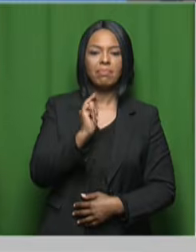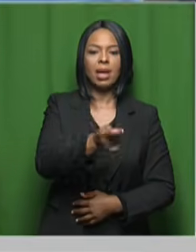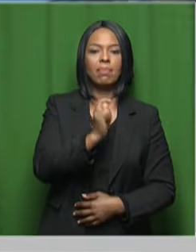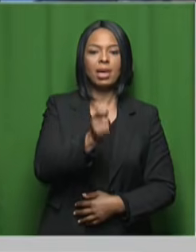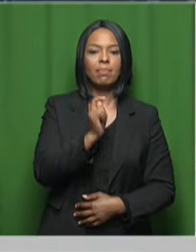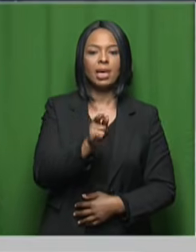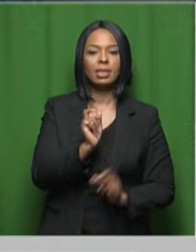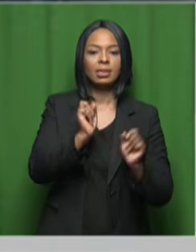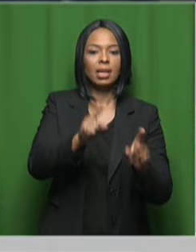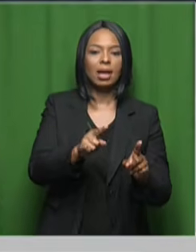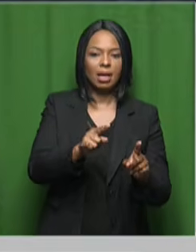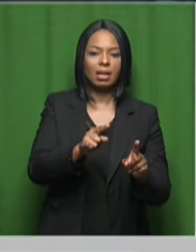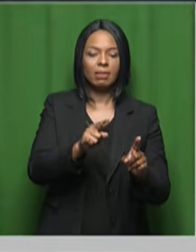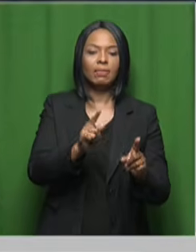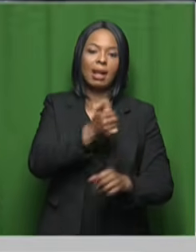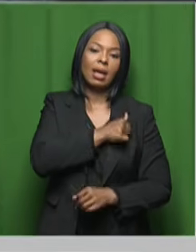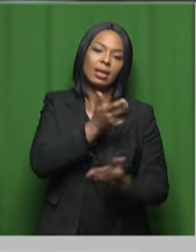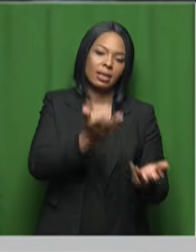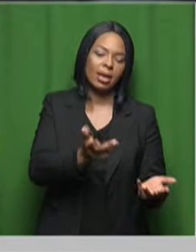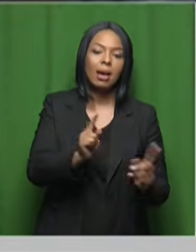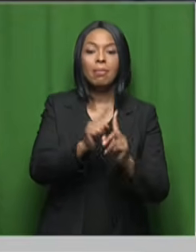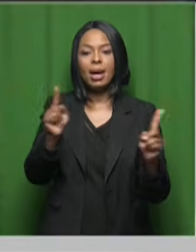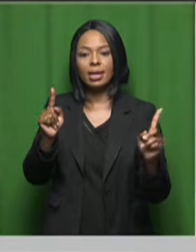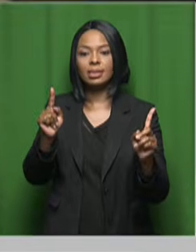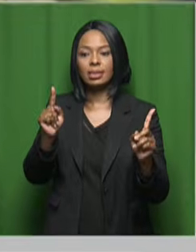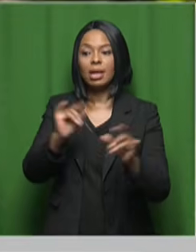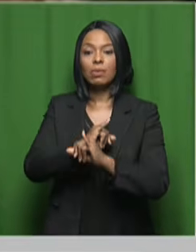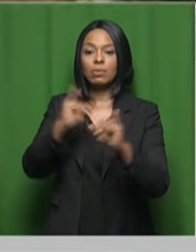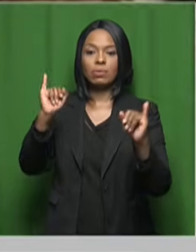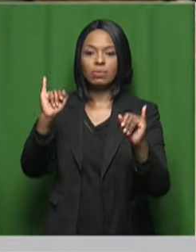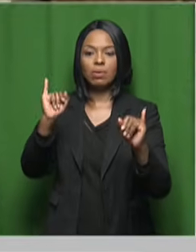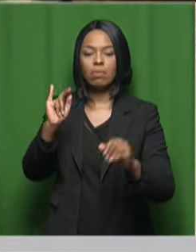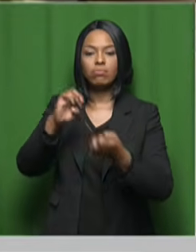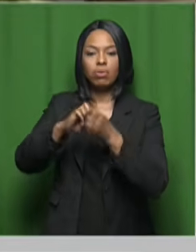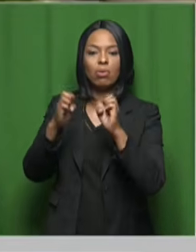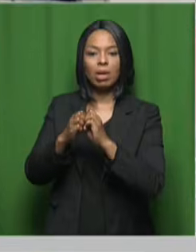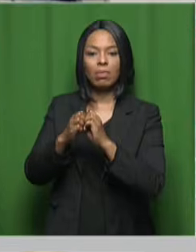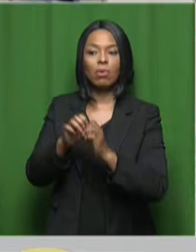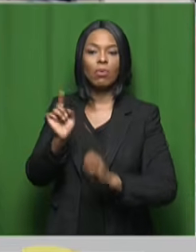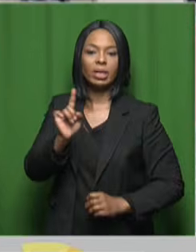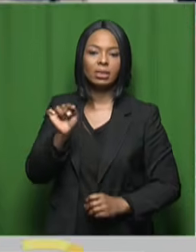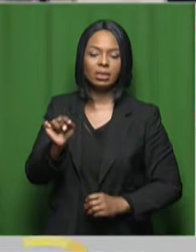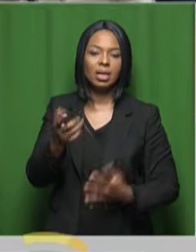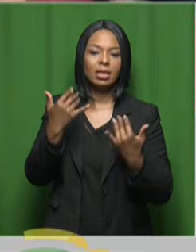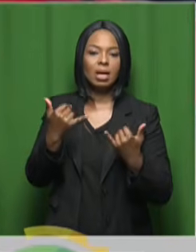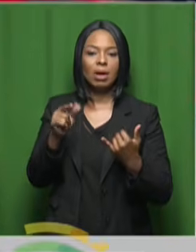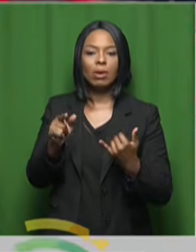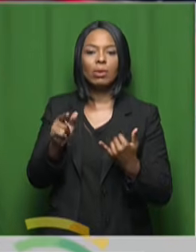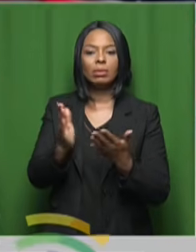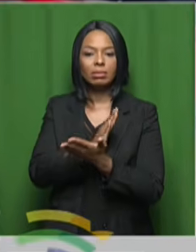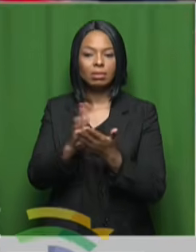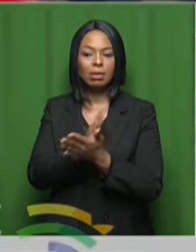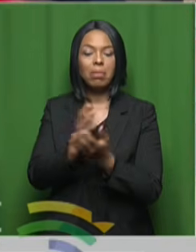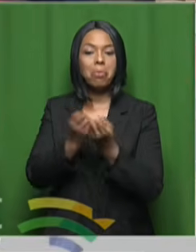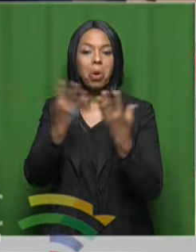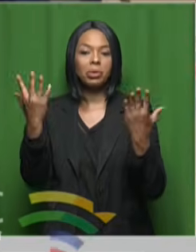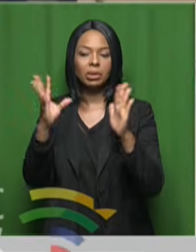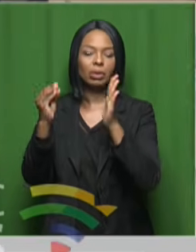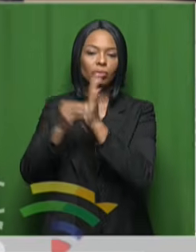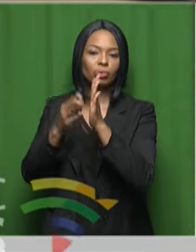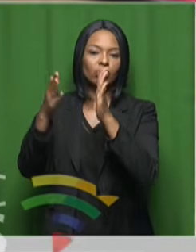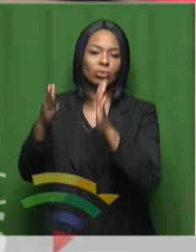facility like this. But the harsh reality outside is the fact that at current levels now, in current numbers,